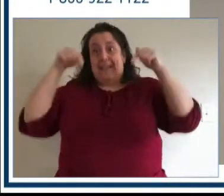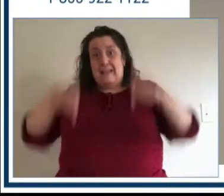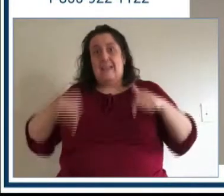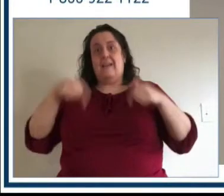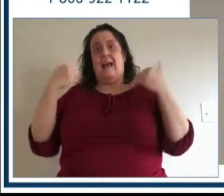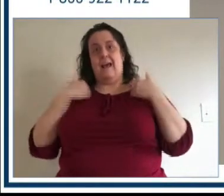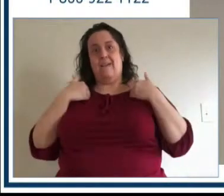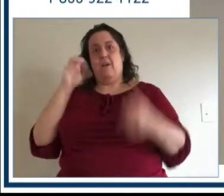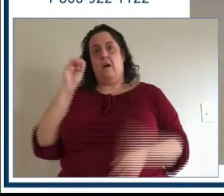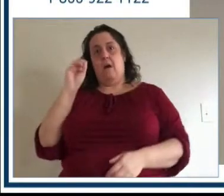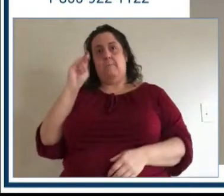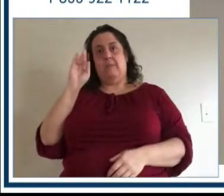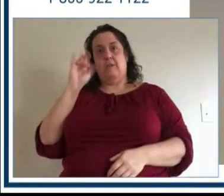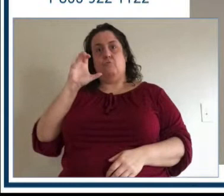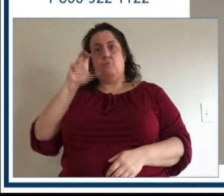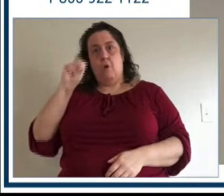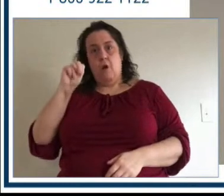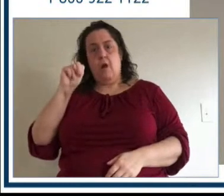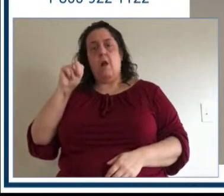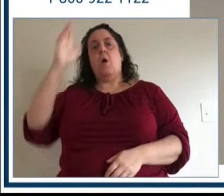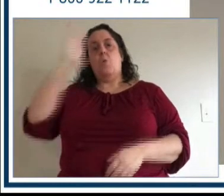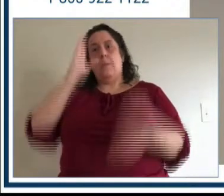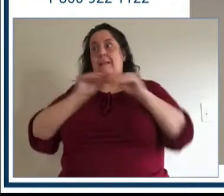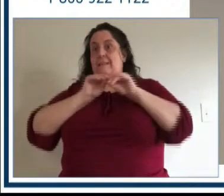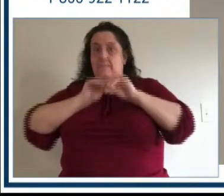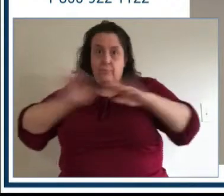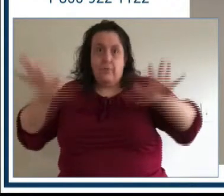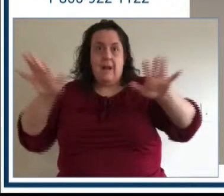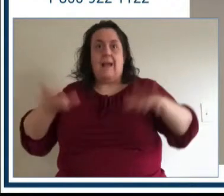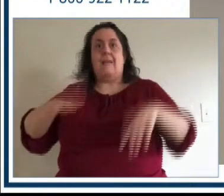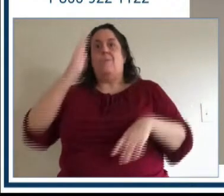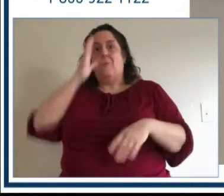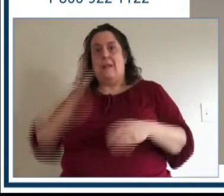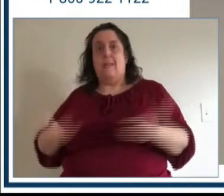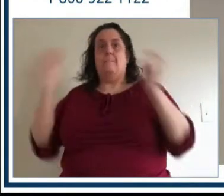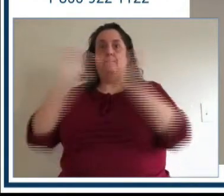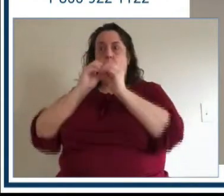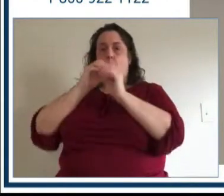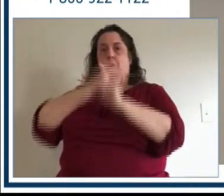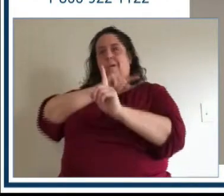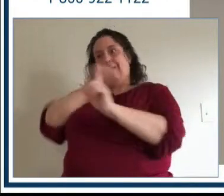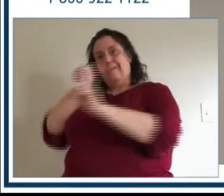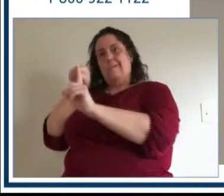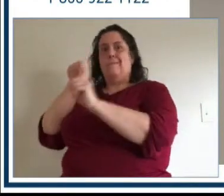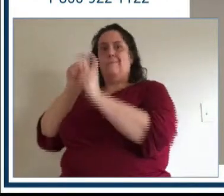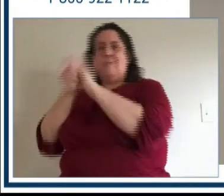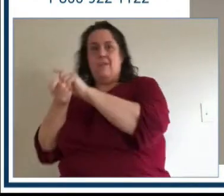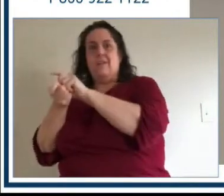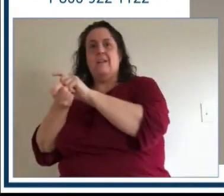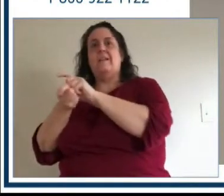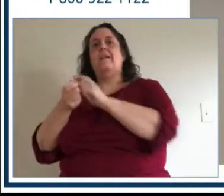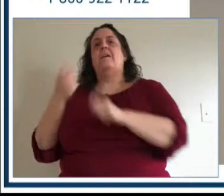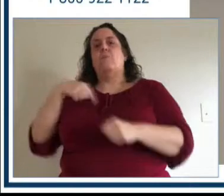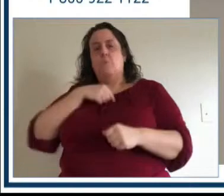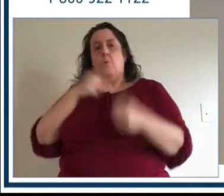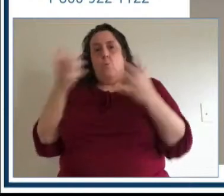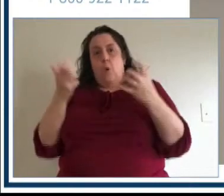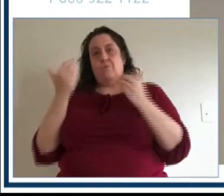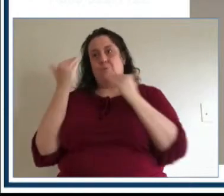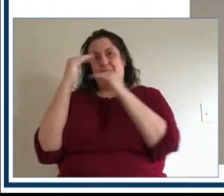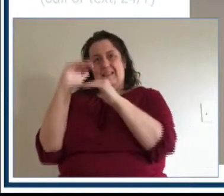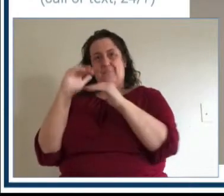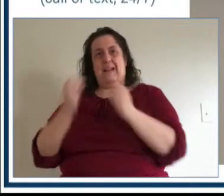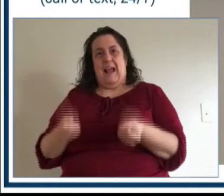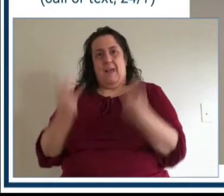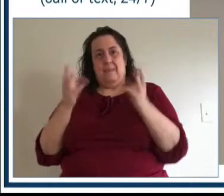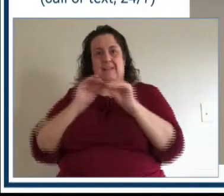become probably our predominant variant. So let's make sure we have the right things in place to limit its spread. But I come back